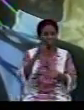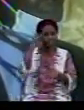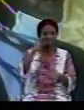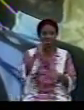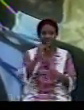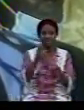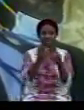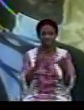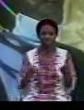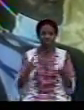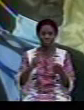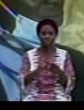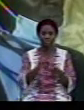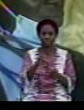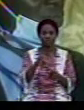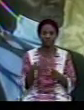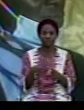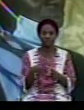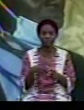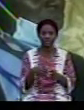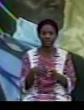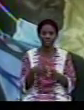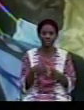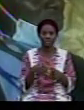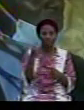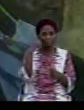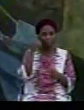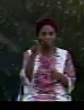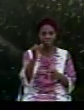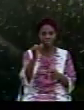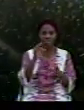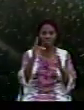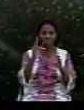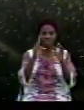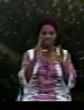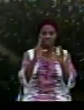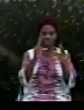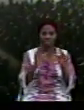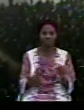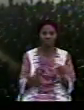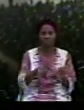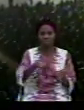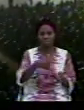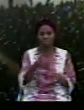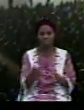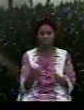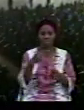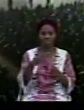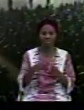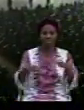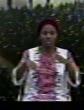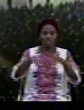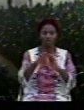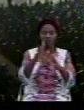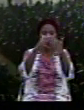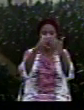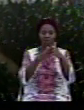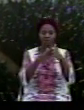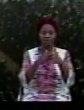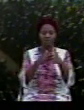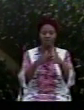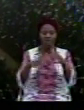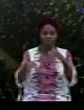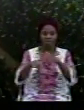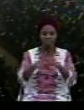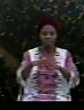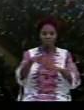there is none other name under heaven given among men